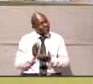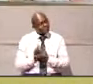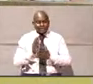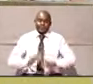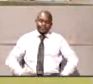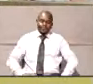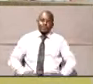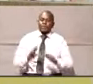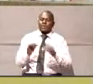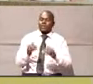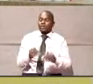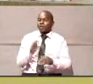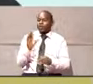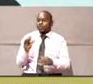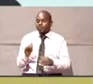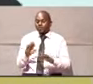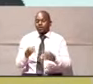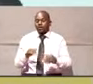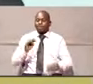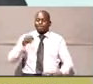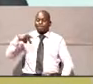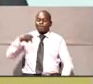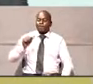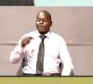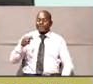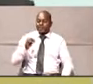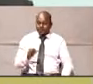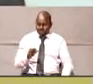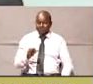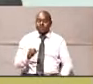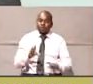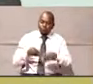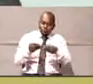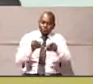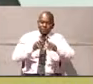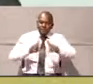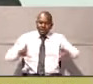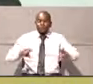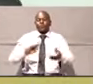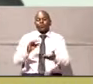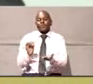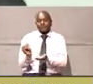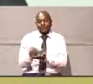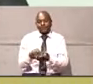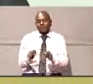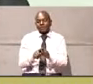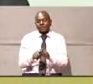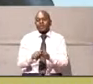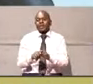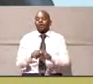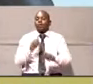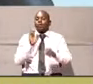unfortunate. According to the commission, Mpaji Kajubi did what he could to lease the land to investors, even with the engagement of State